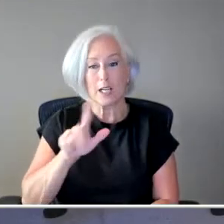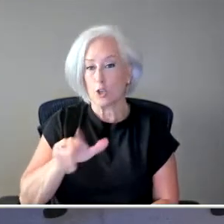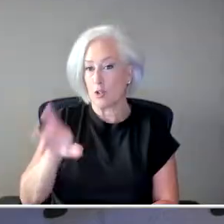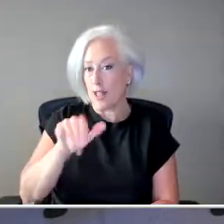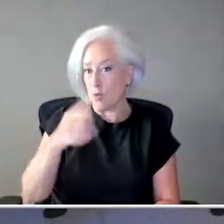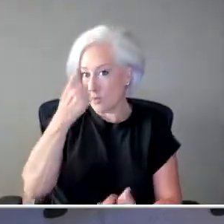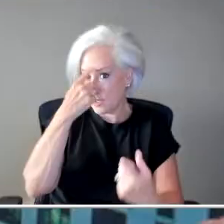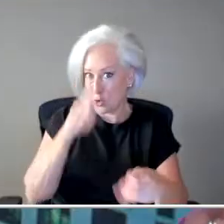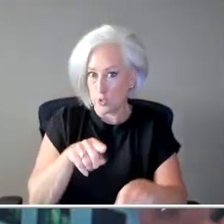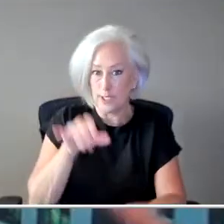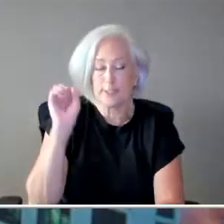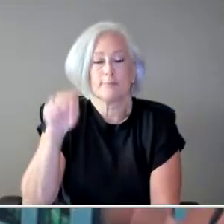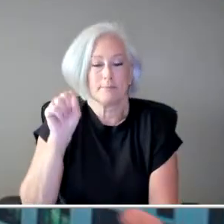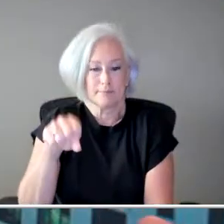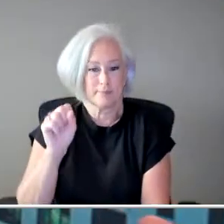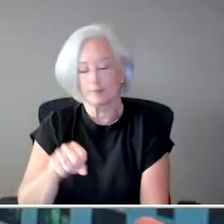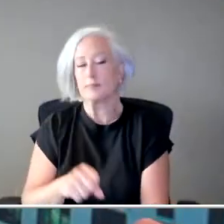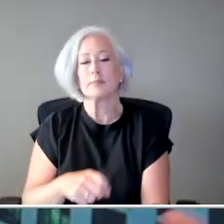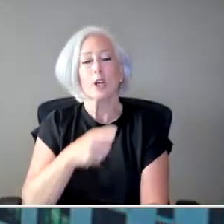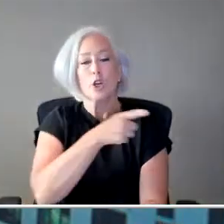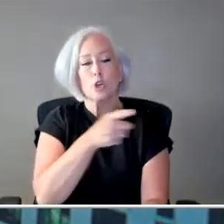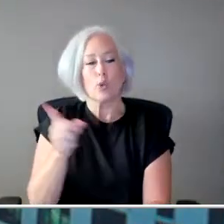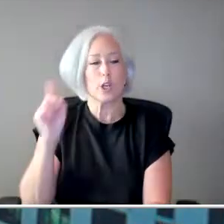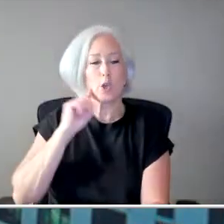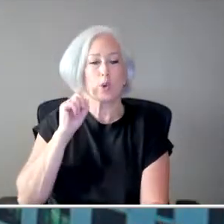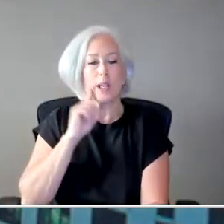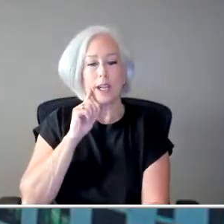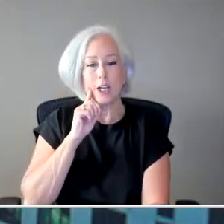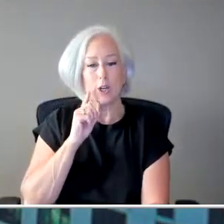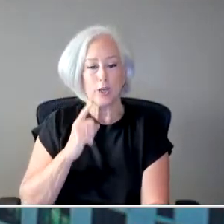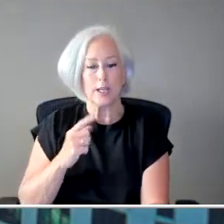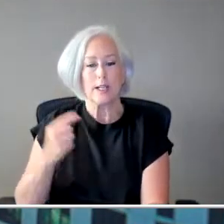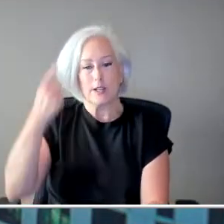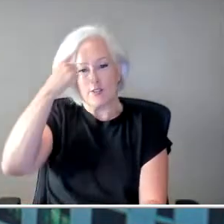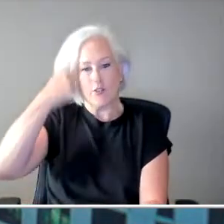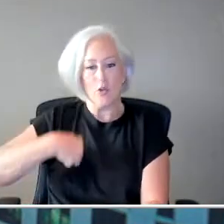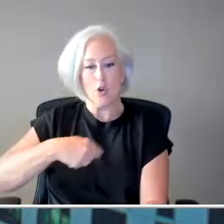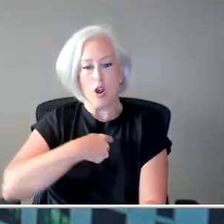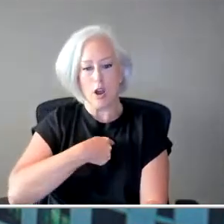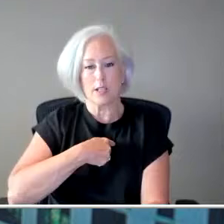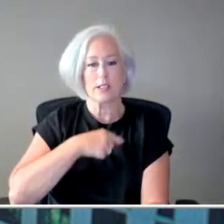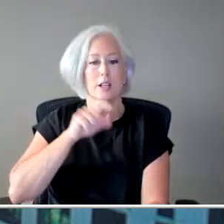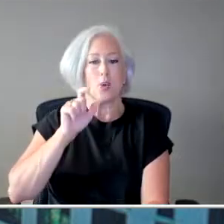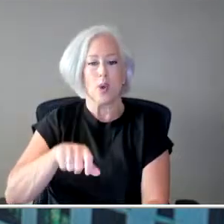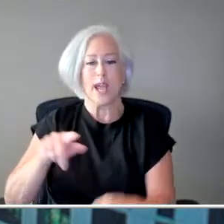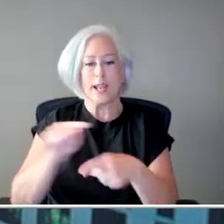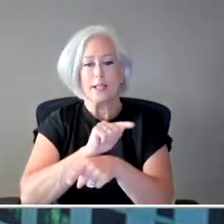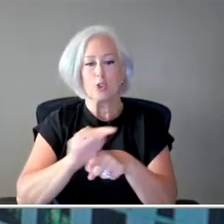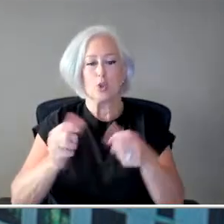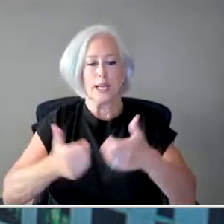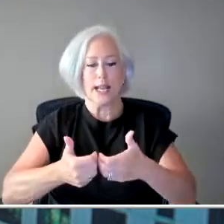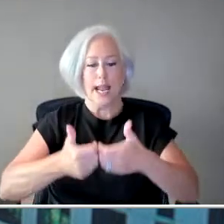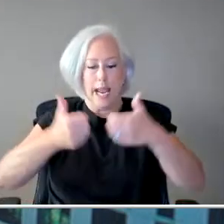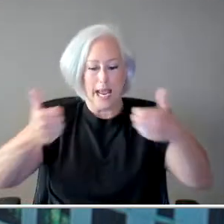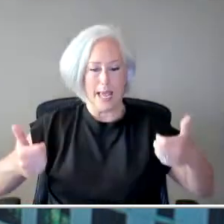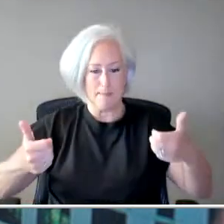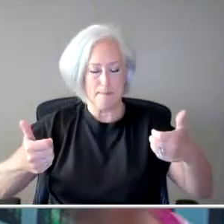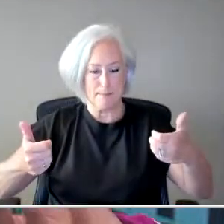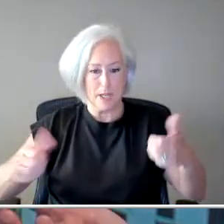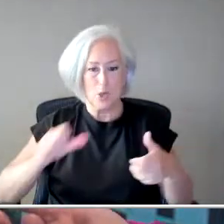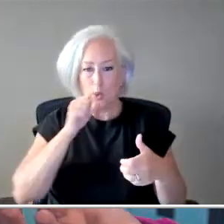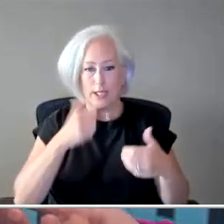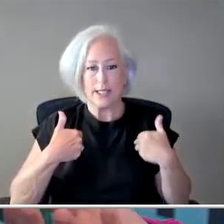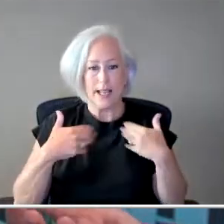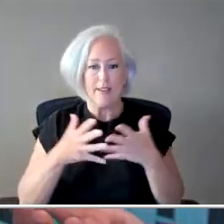I think that what you're hearing us all say is that for us there was a training gap. We didn't really have a lot of guidance